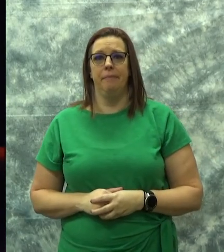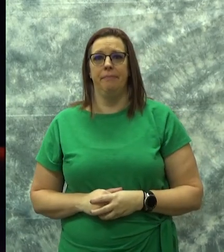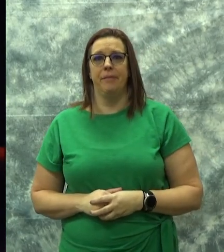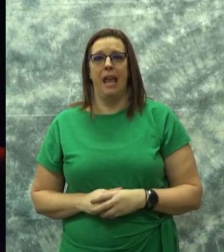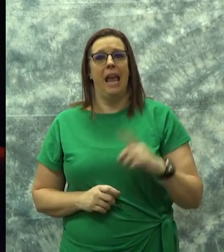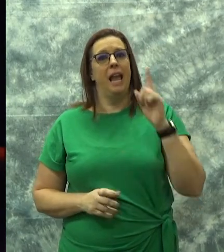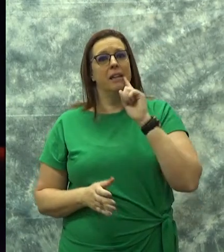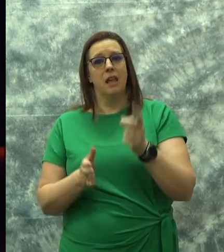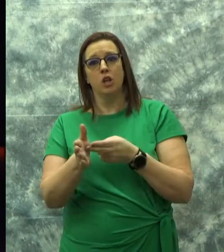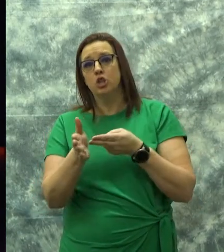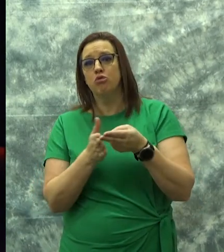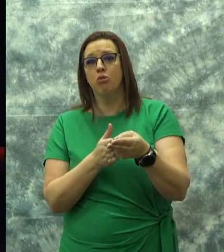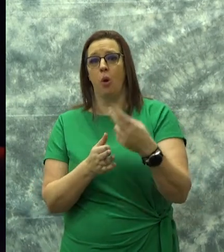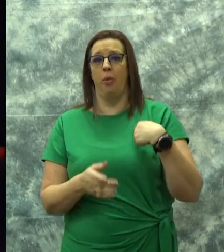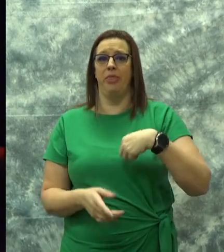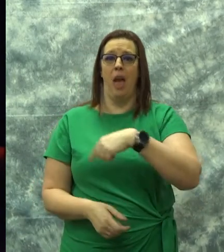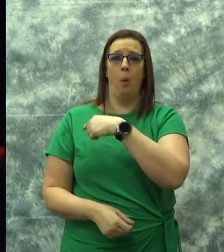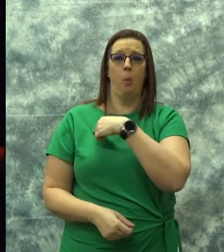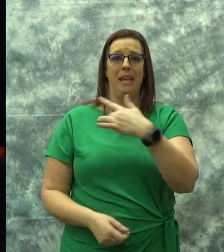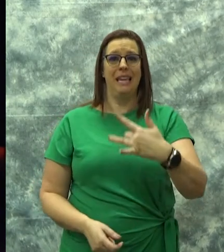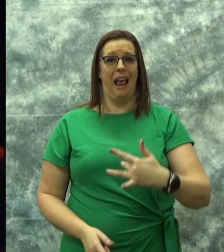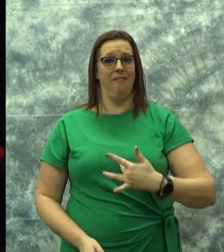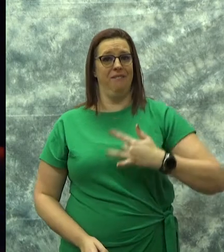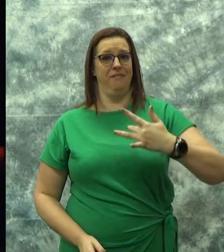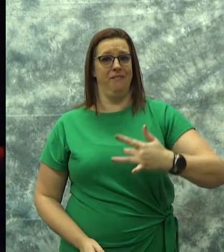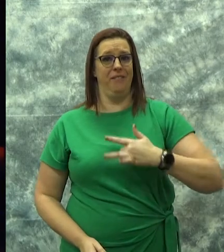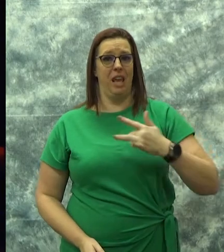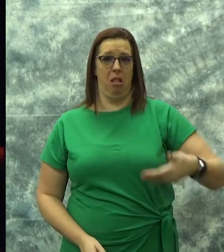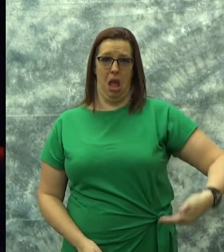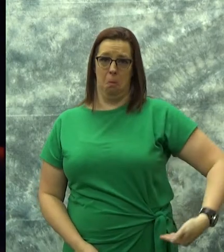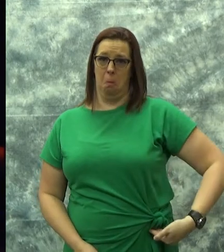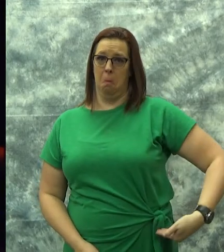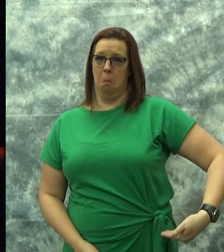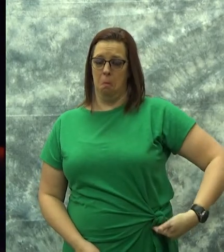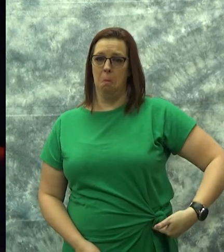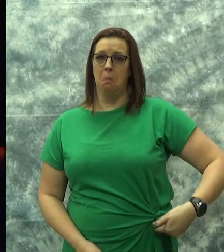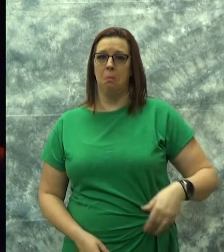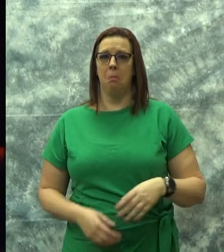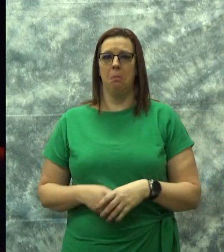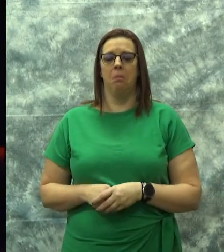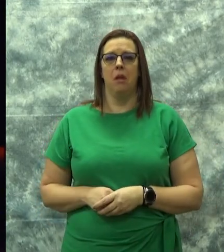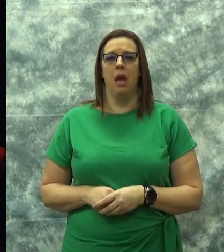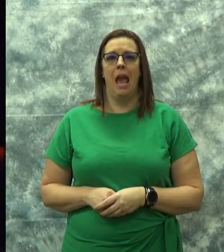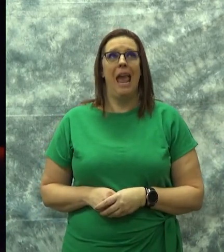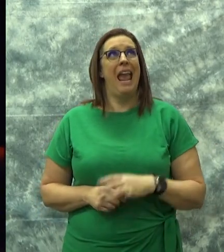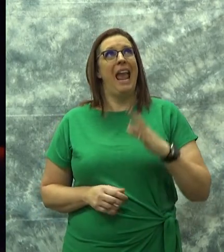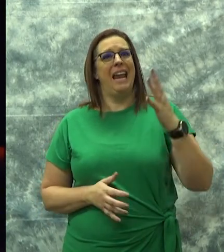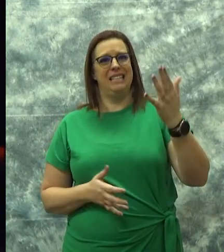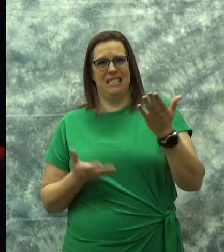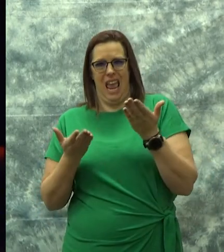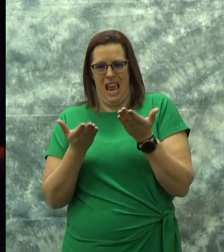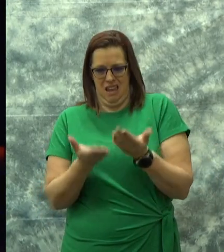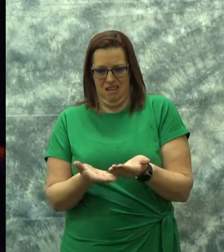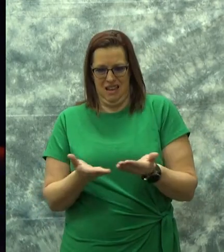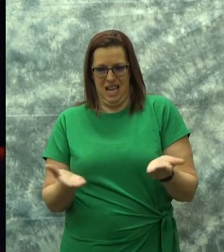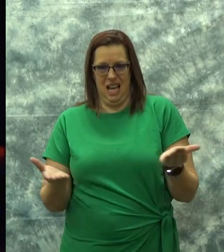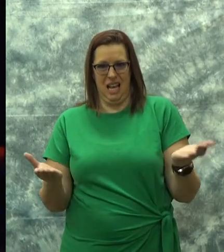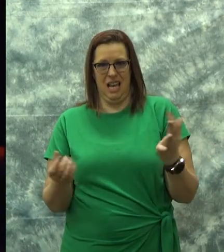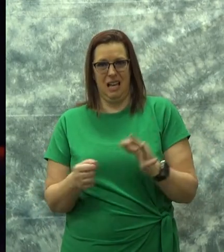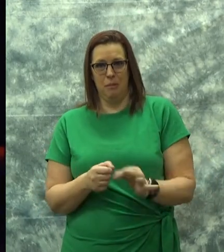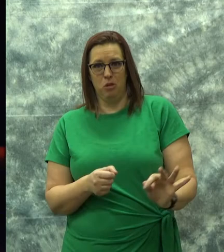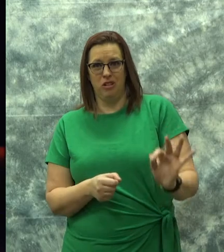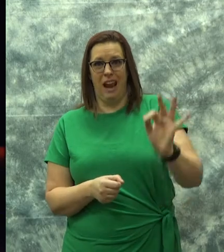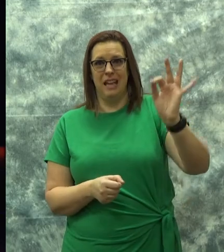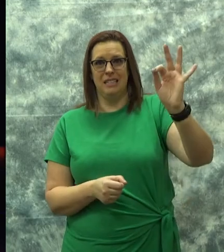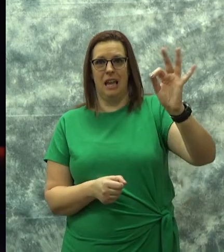is a truth that we touch into and that we can feel and we can sense. It is a tangible presence that we